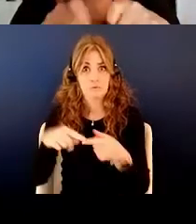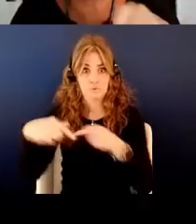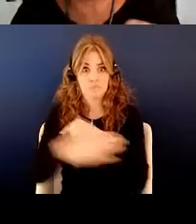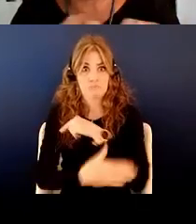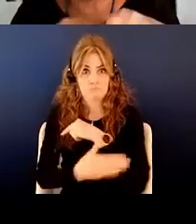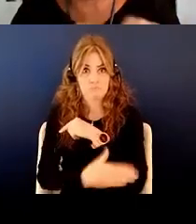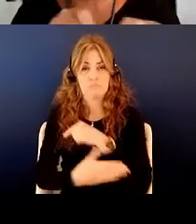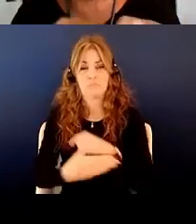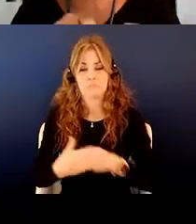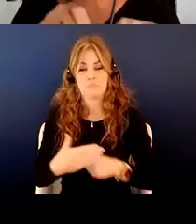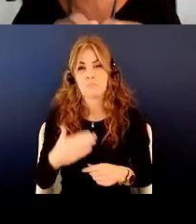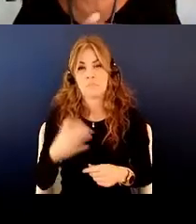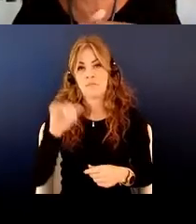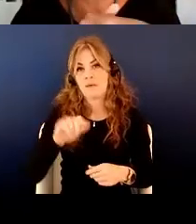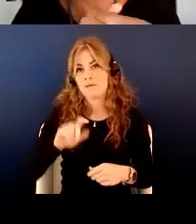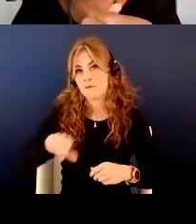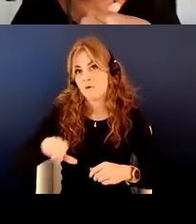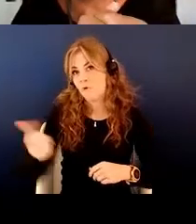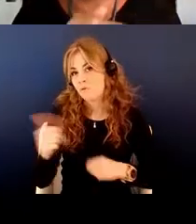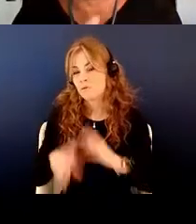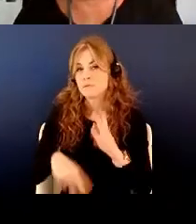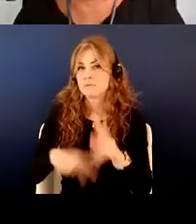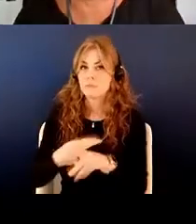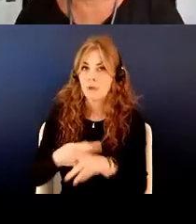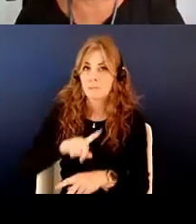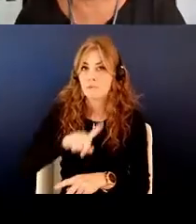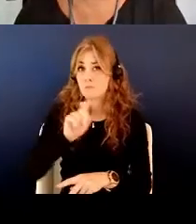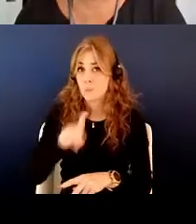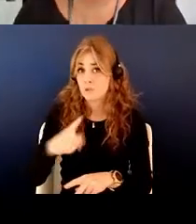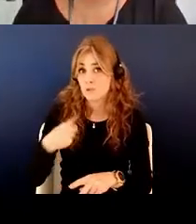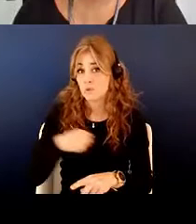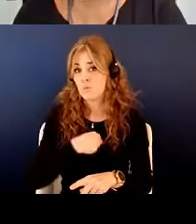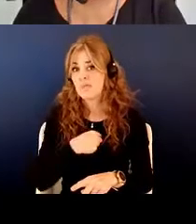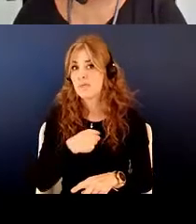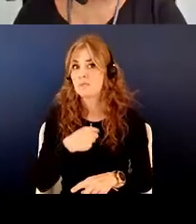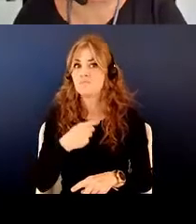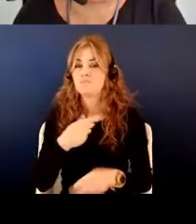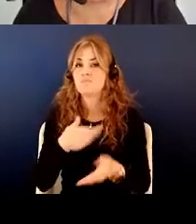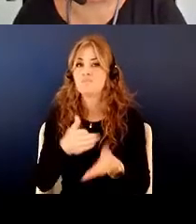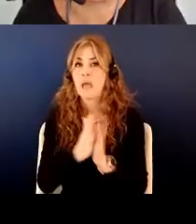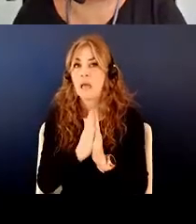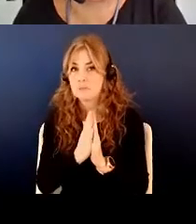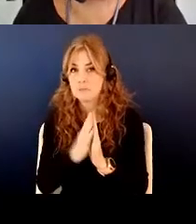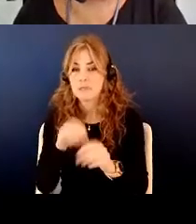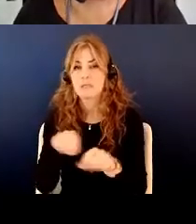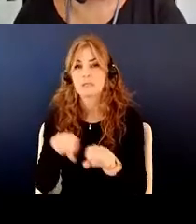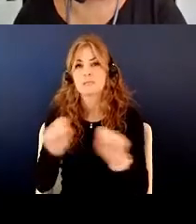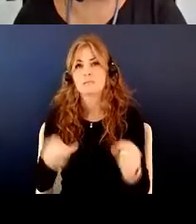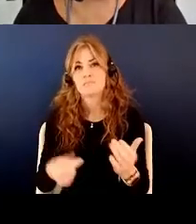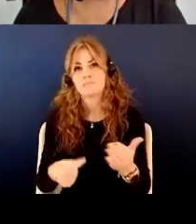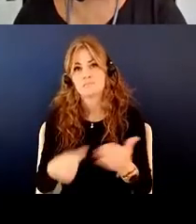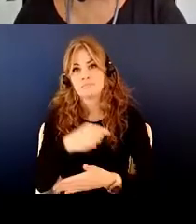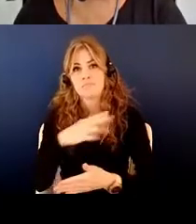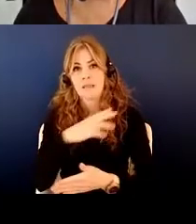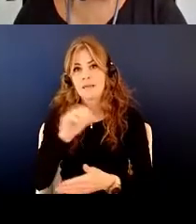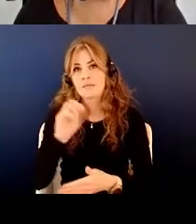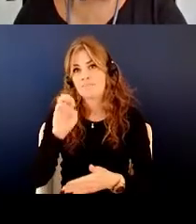So this is another sort of version of a kind of question we might ask in a systematic review and meta-analysis.